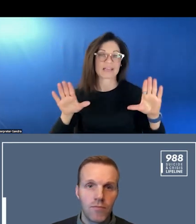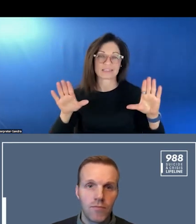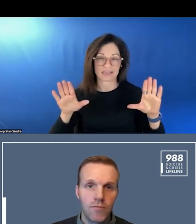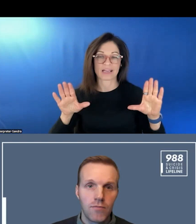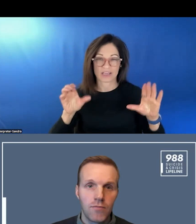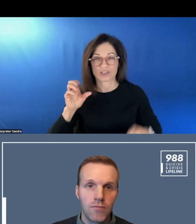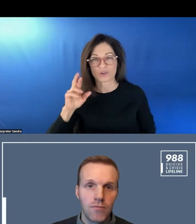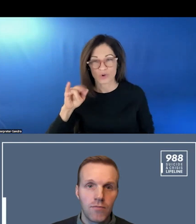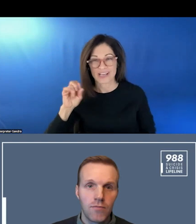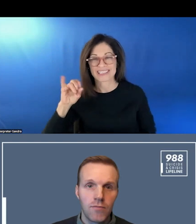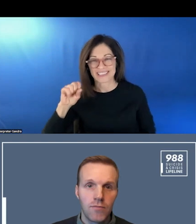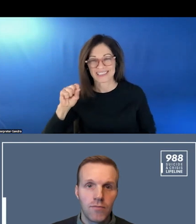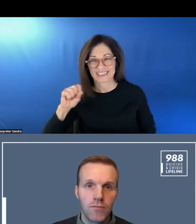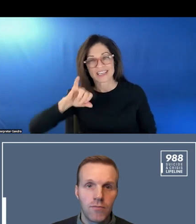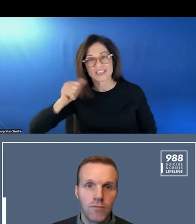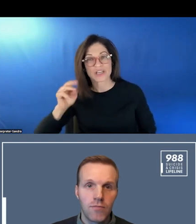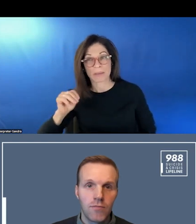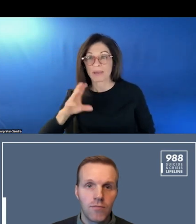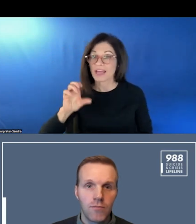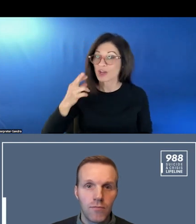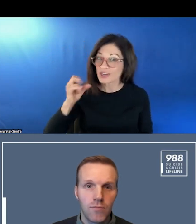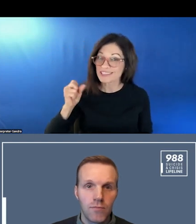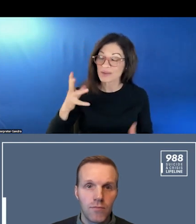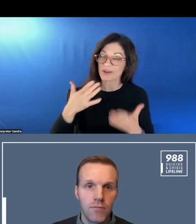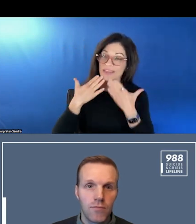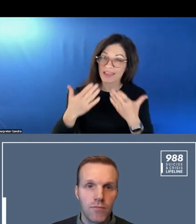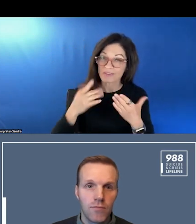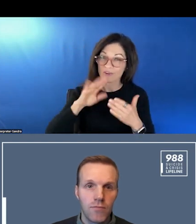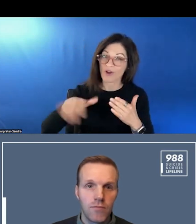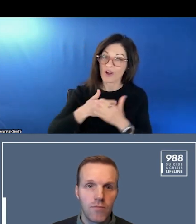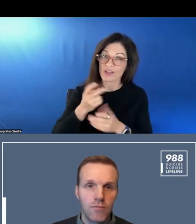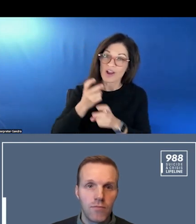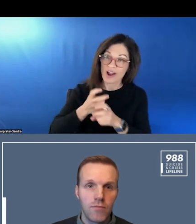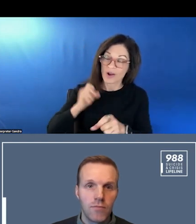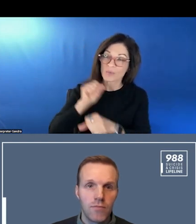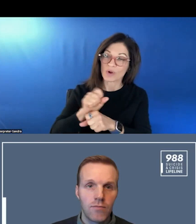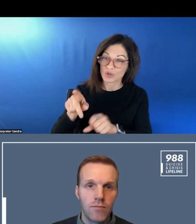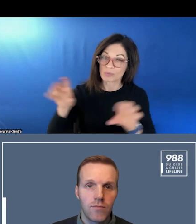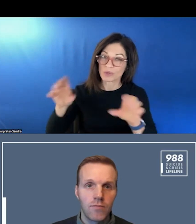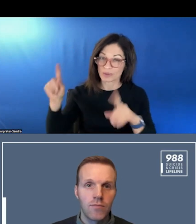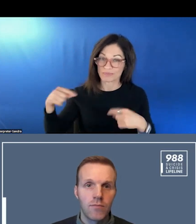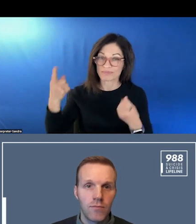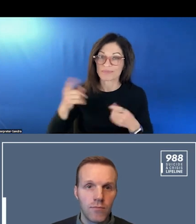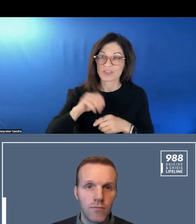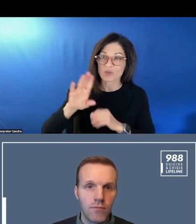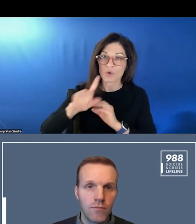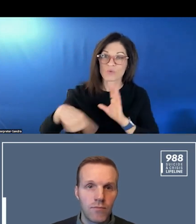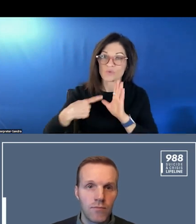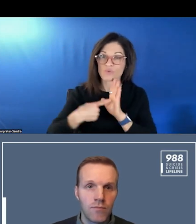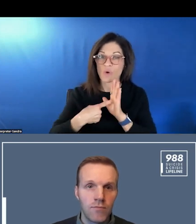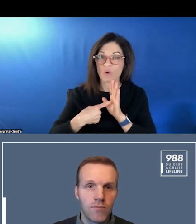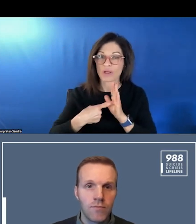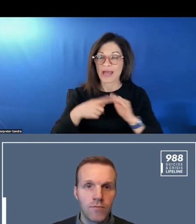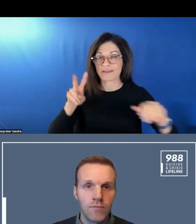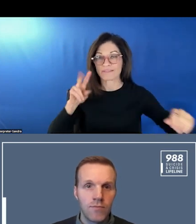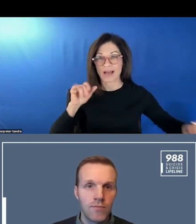crisis jam. And Chris, I want to thank you for all of the work that you have been doing in your role at